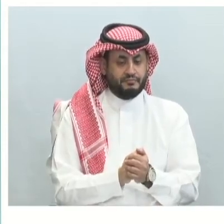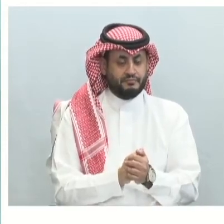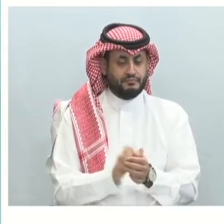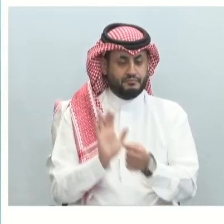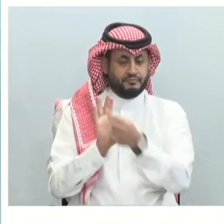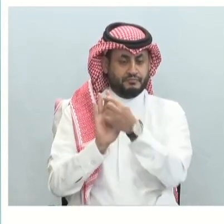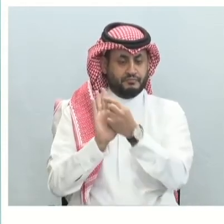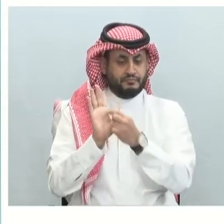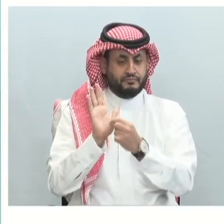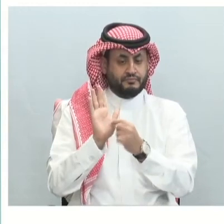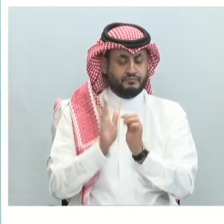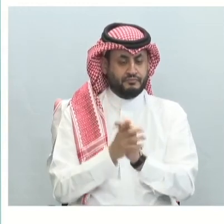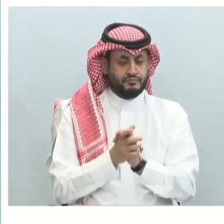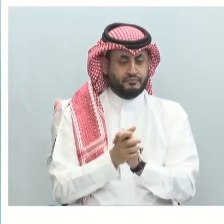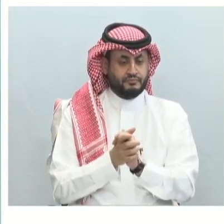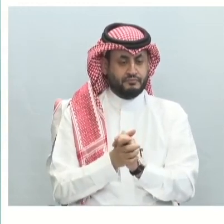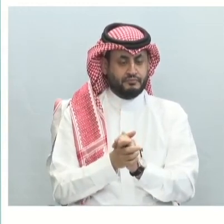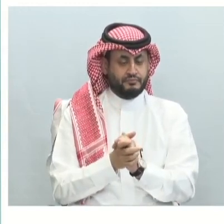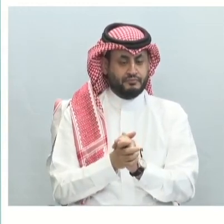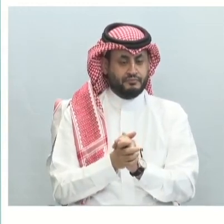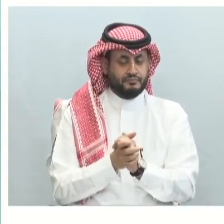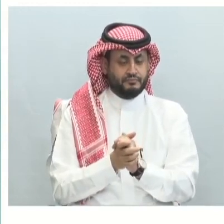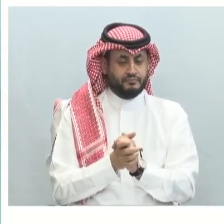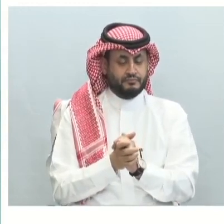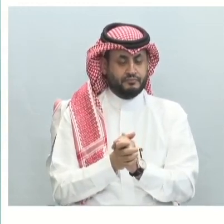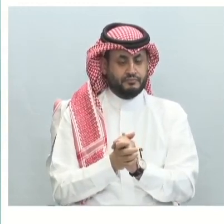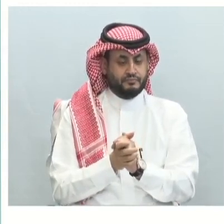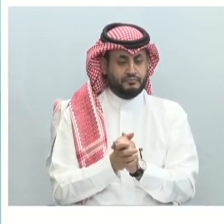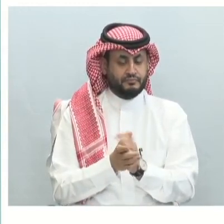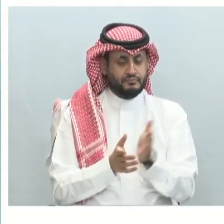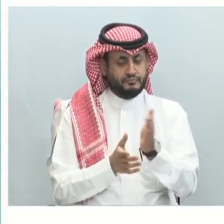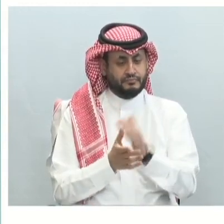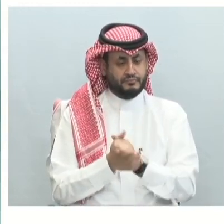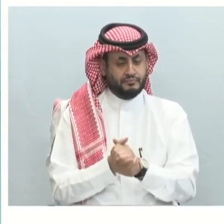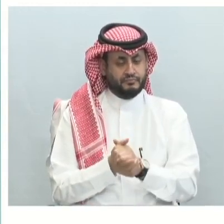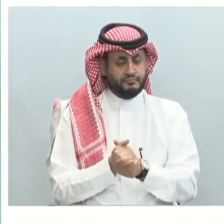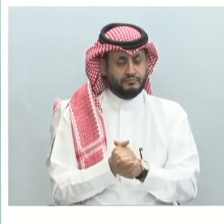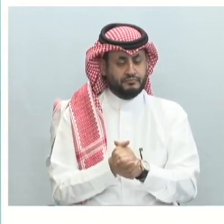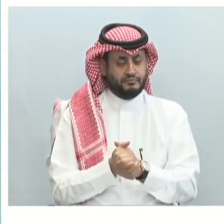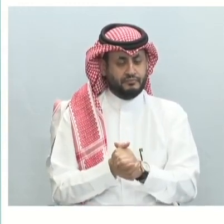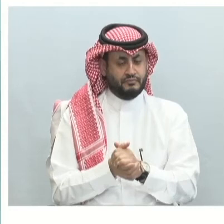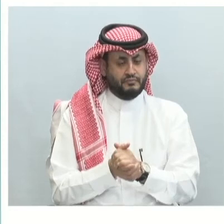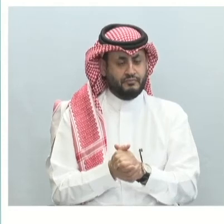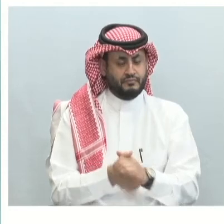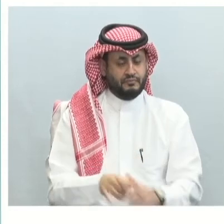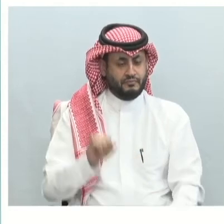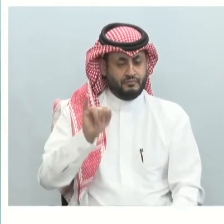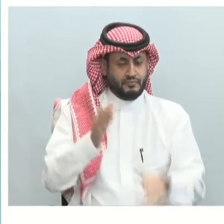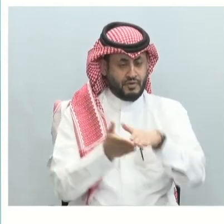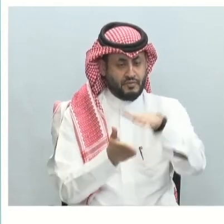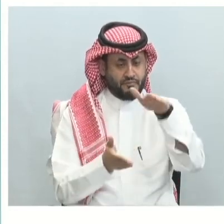D-O-I-N-G. Doing. And we have a question mark here. After that, I'm playing football. So capital